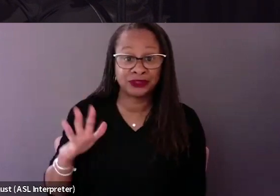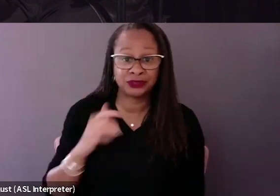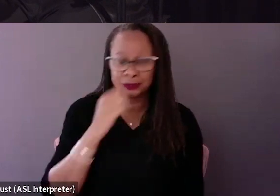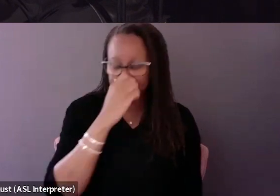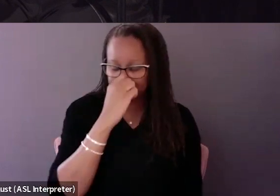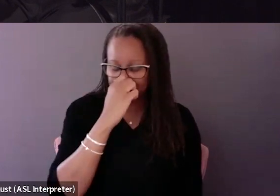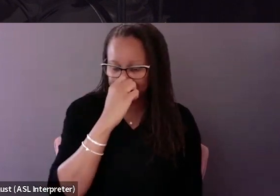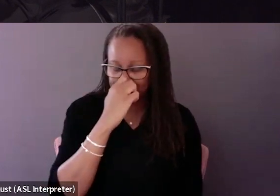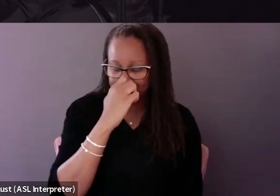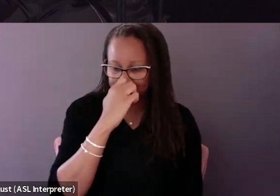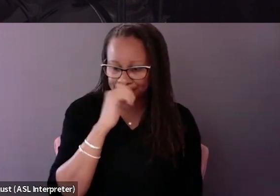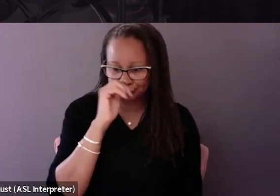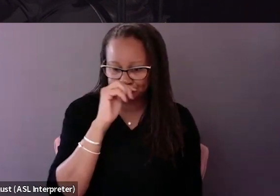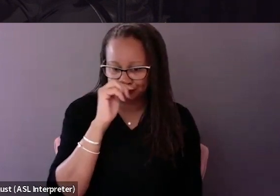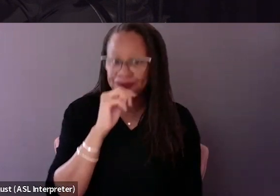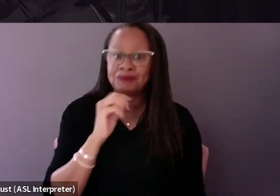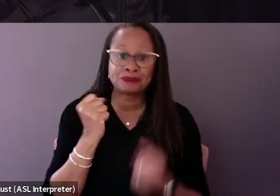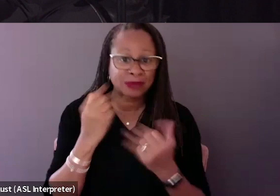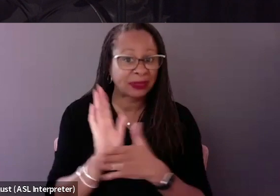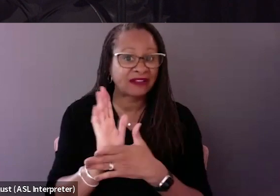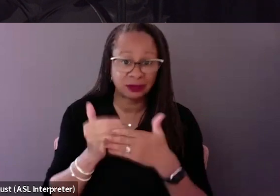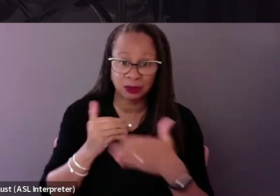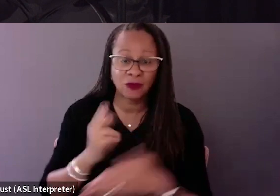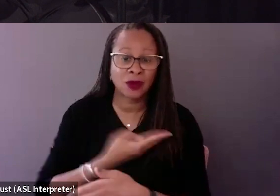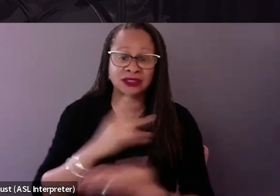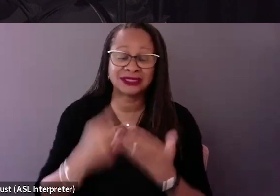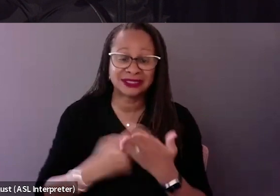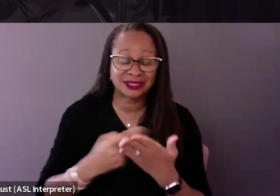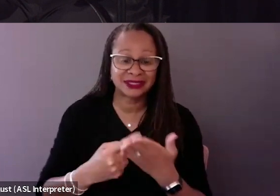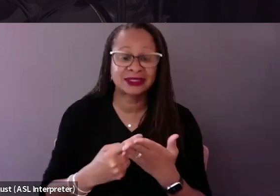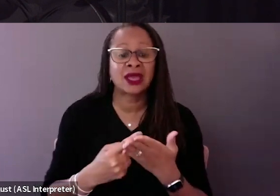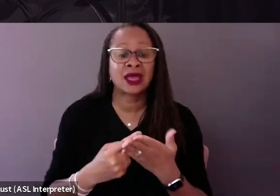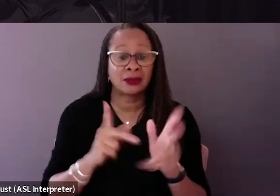there are a lot of films before us that talk about people with